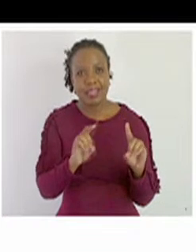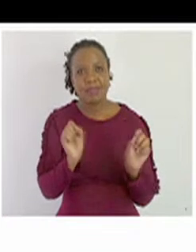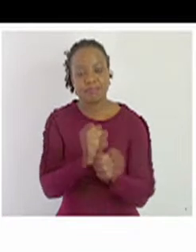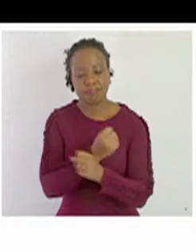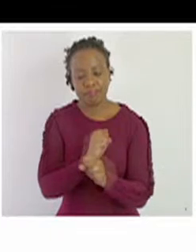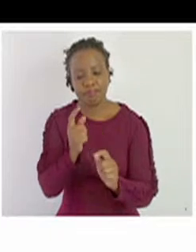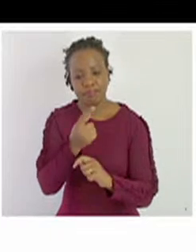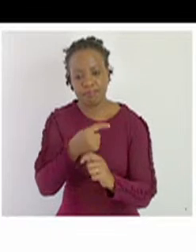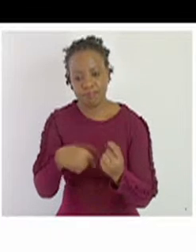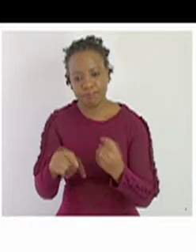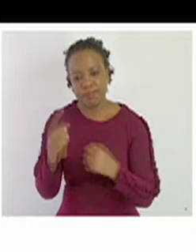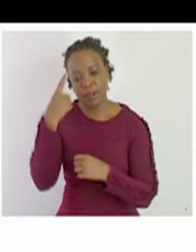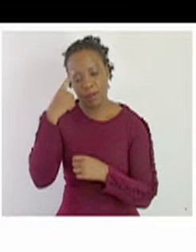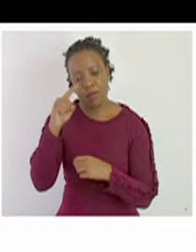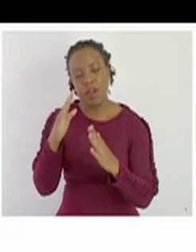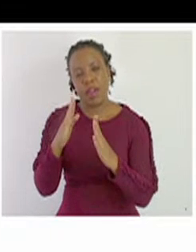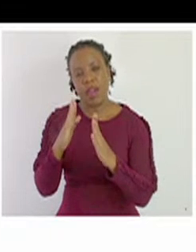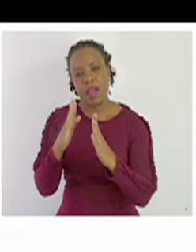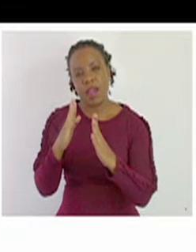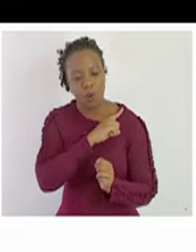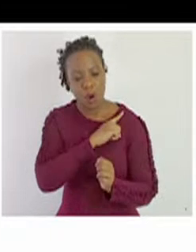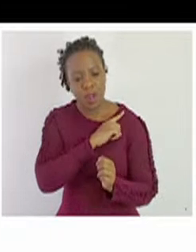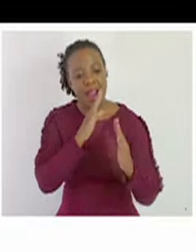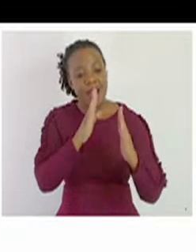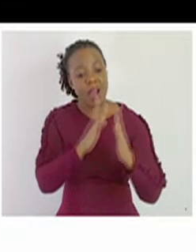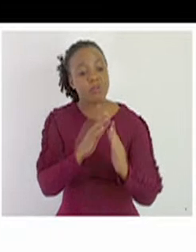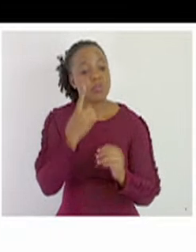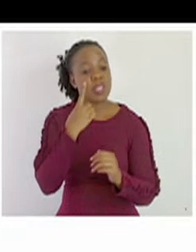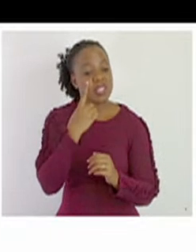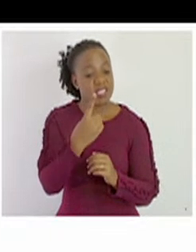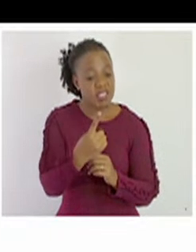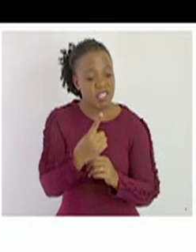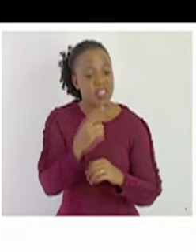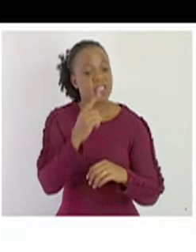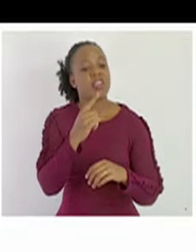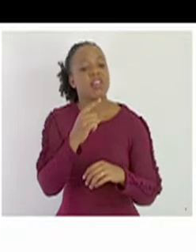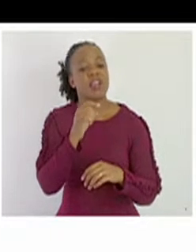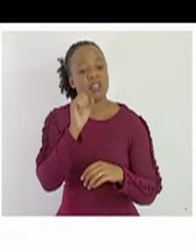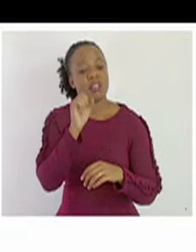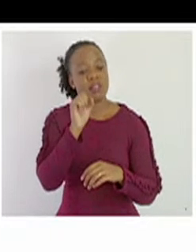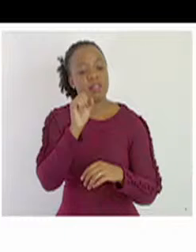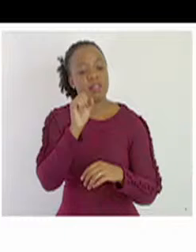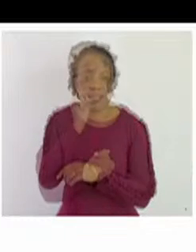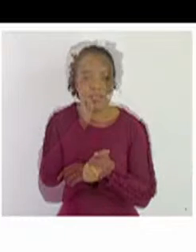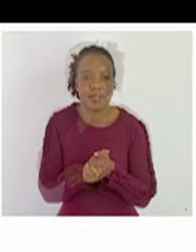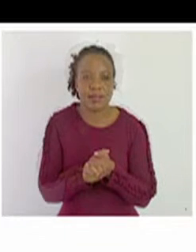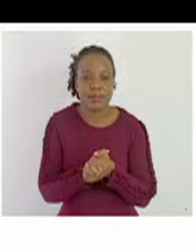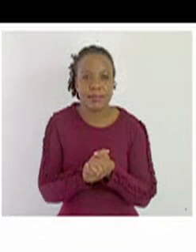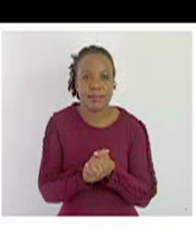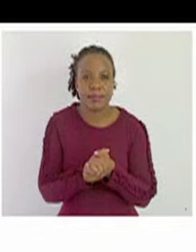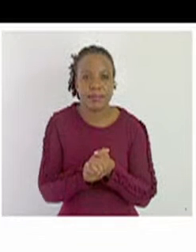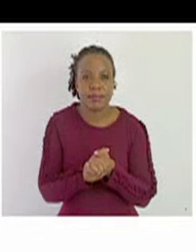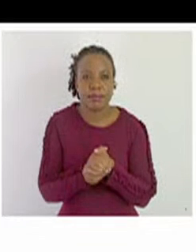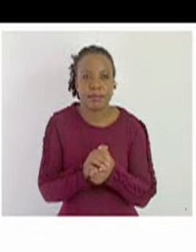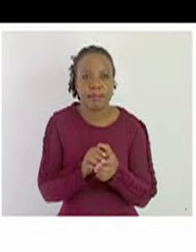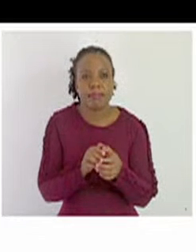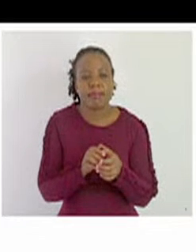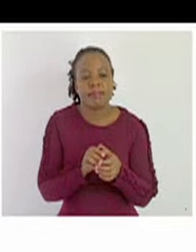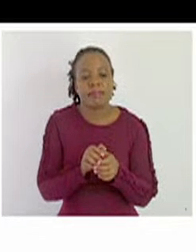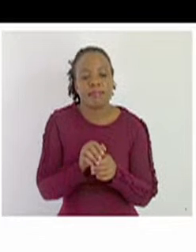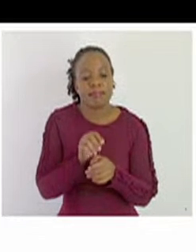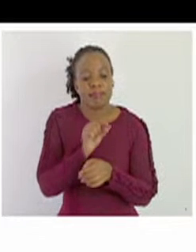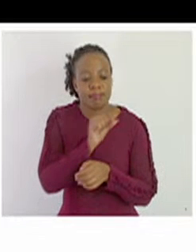Concrete noun there is house because it is abstract noun which is education. Analyze the